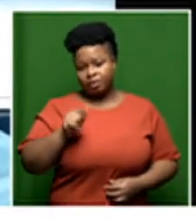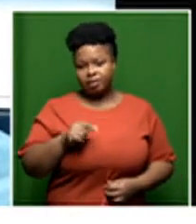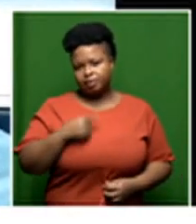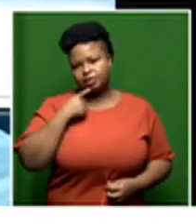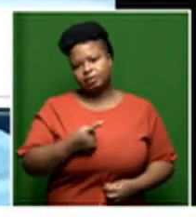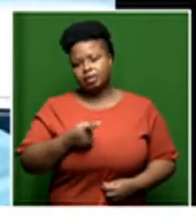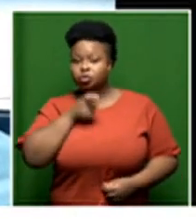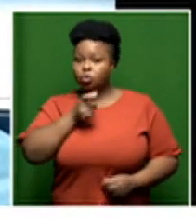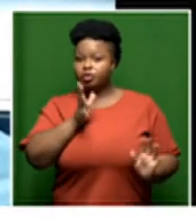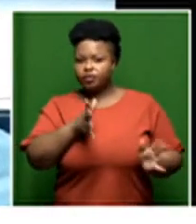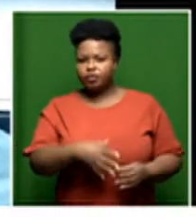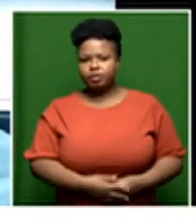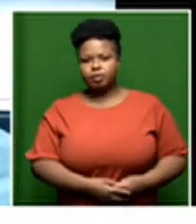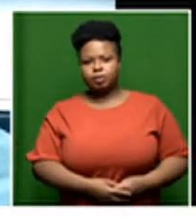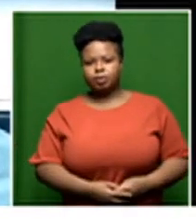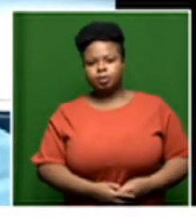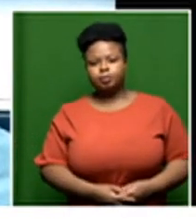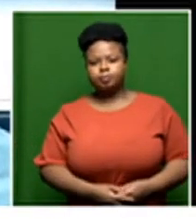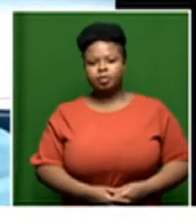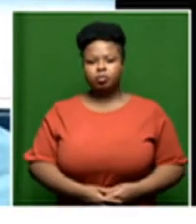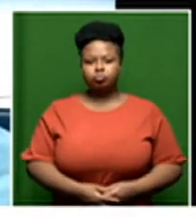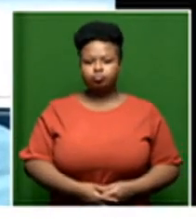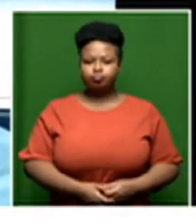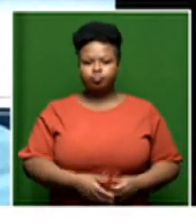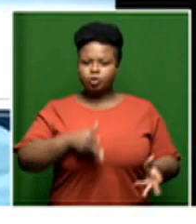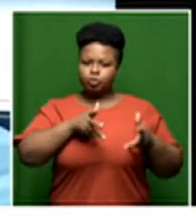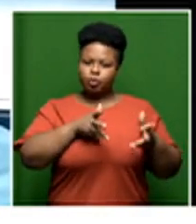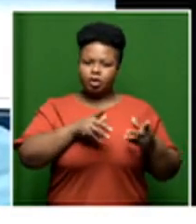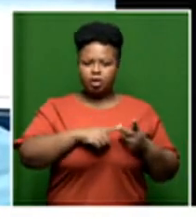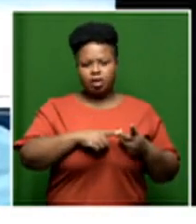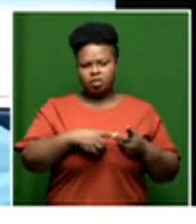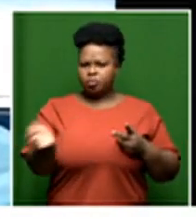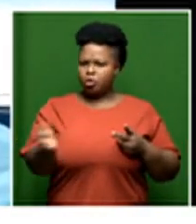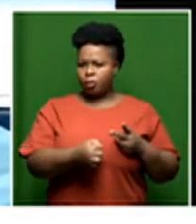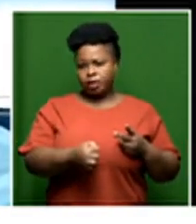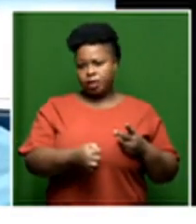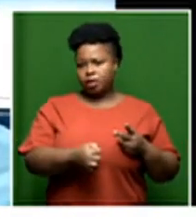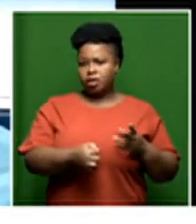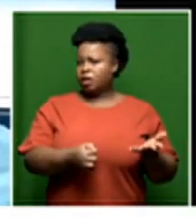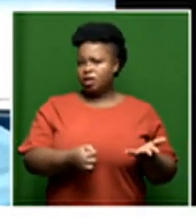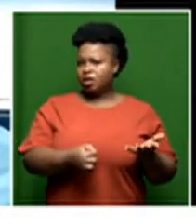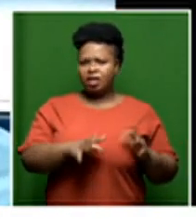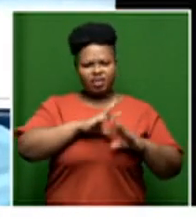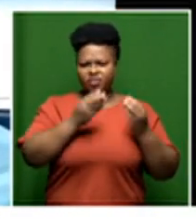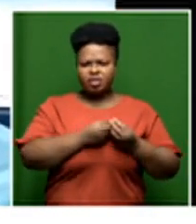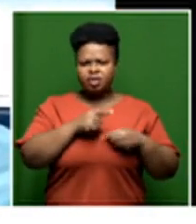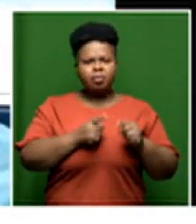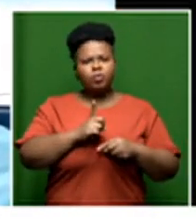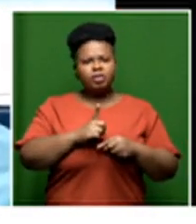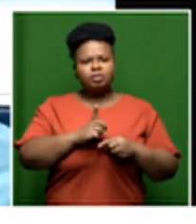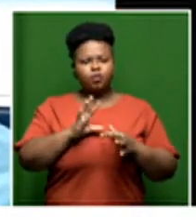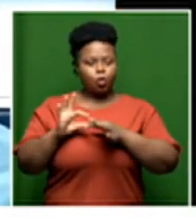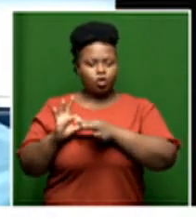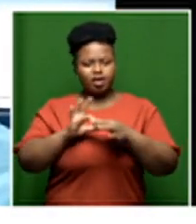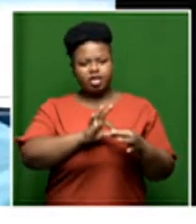he did say those comments. Football and employment is about managing